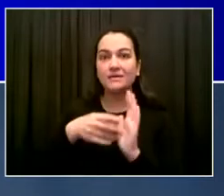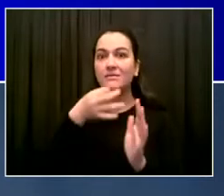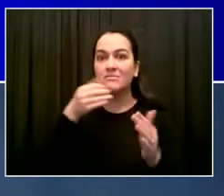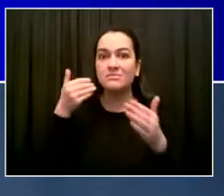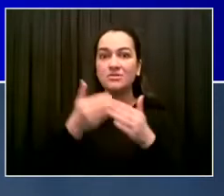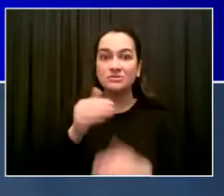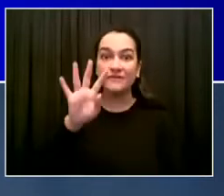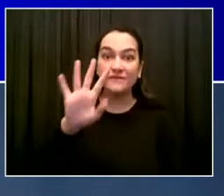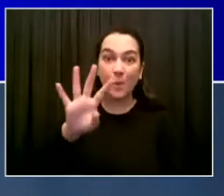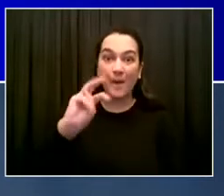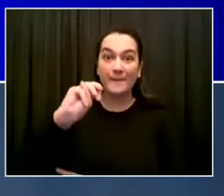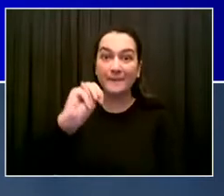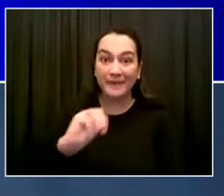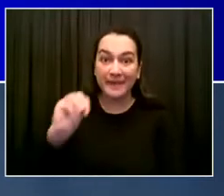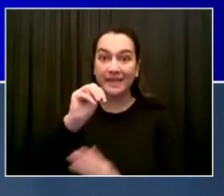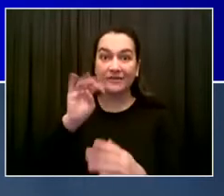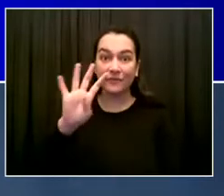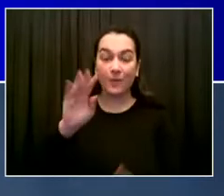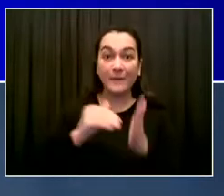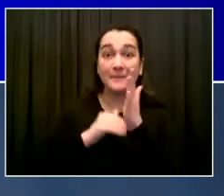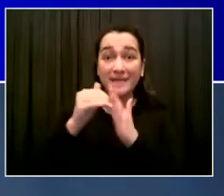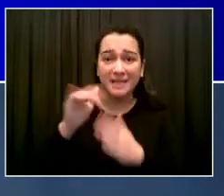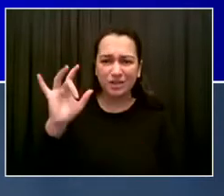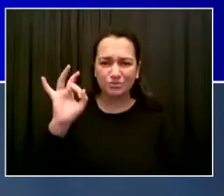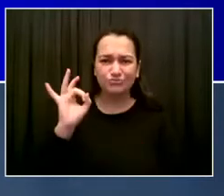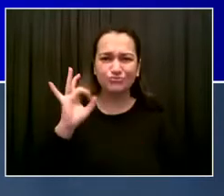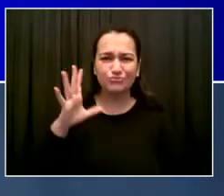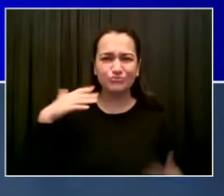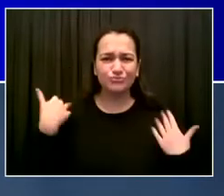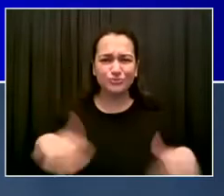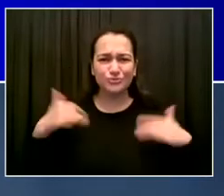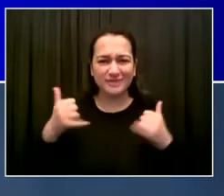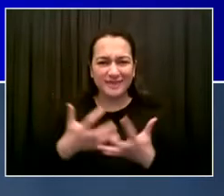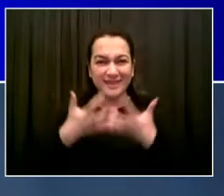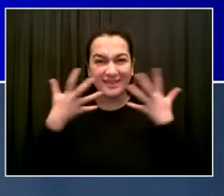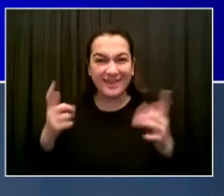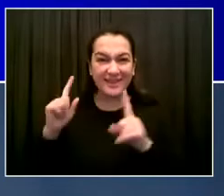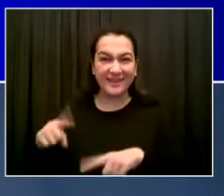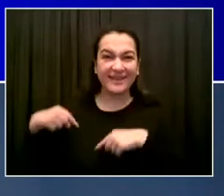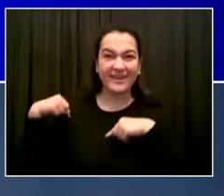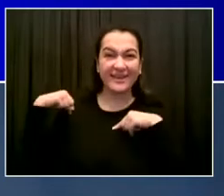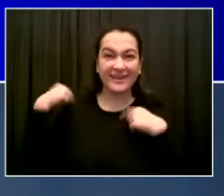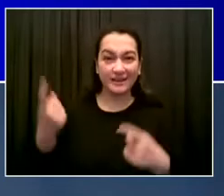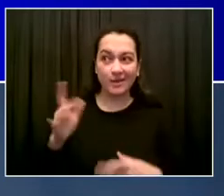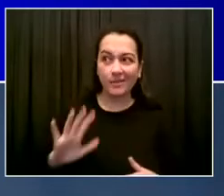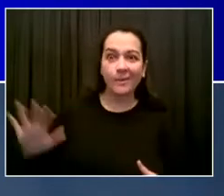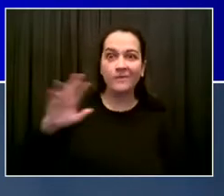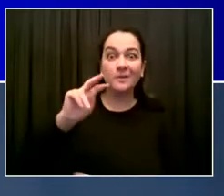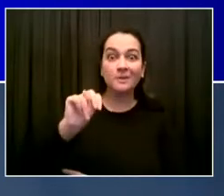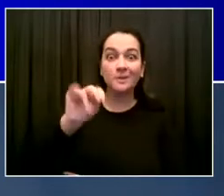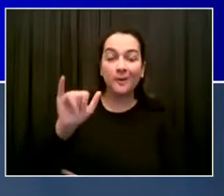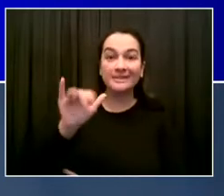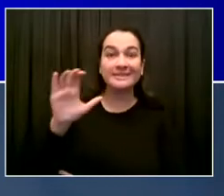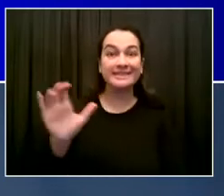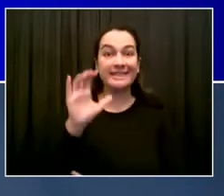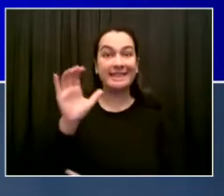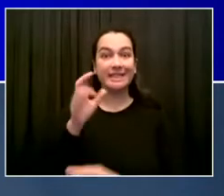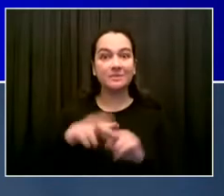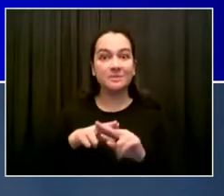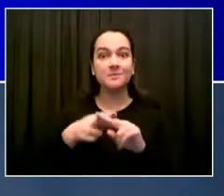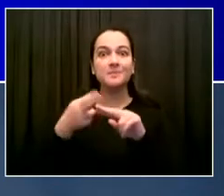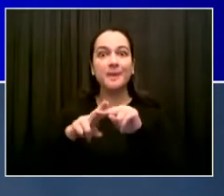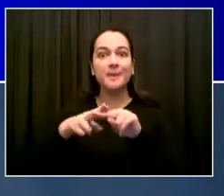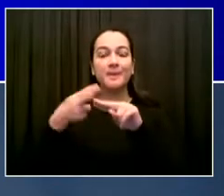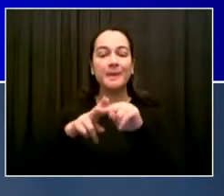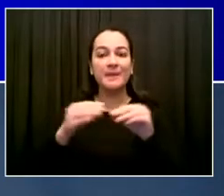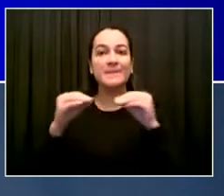3,958,318 vaccinations have been given in New York City. And the number keeps growing constantly. We also are